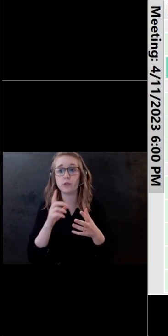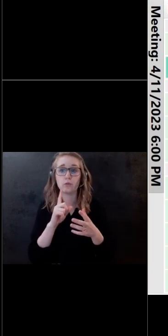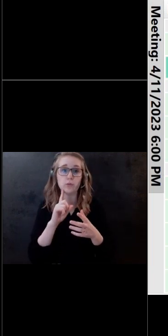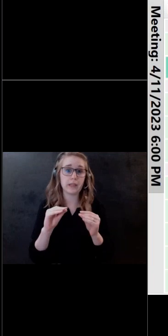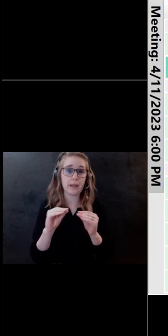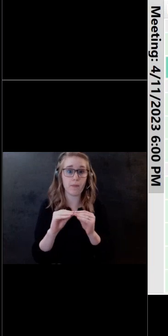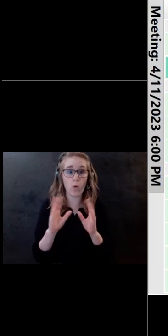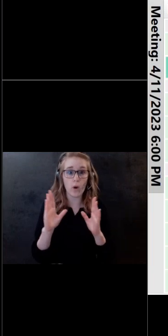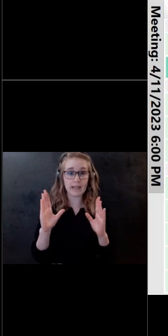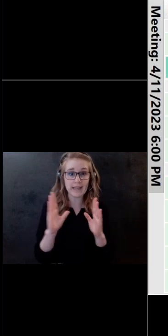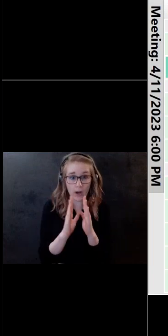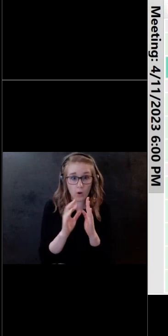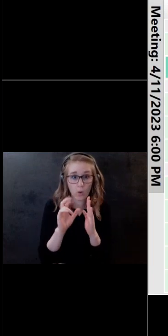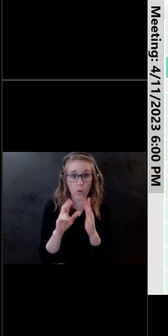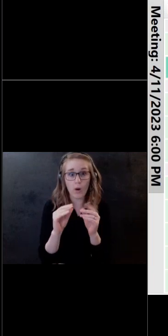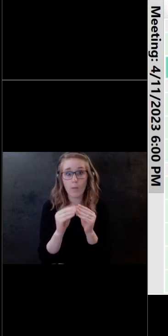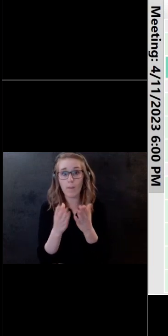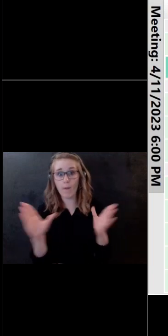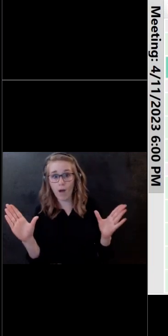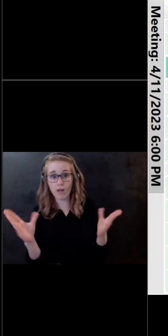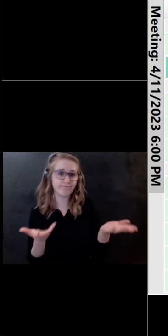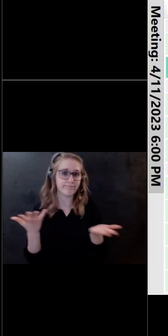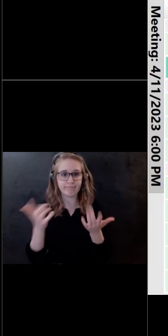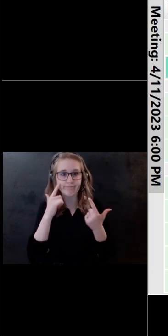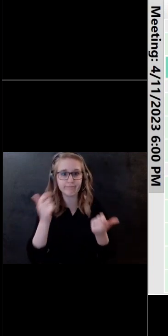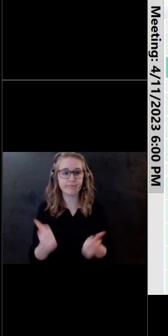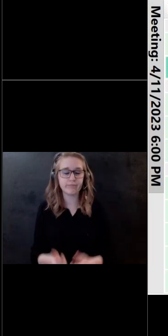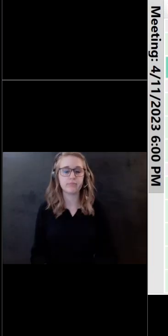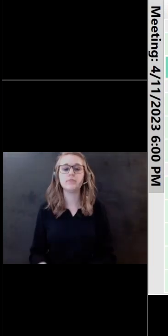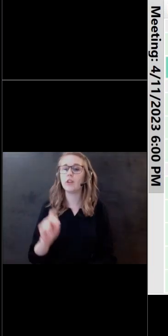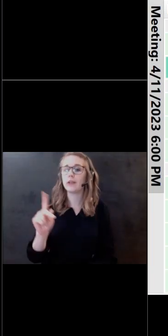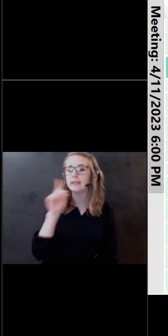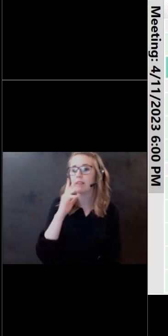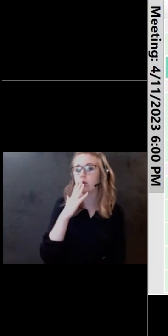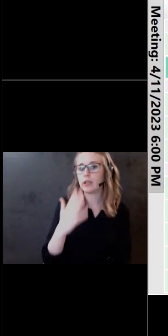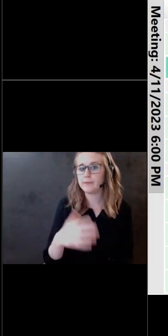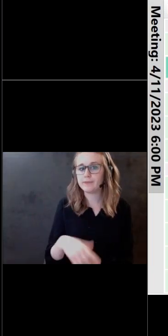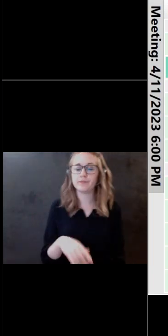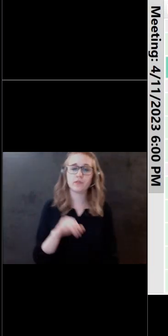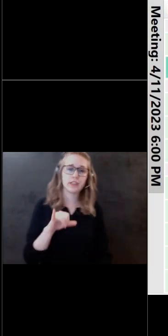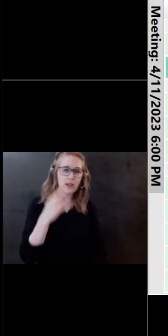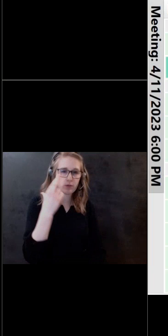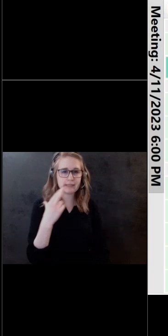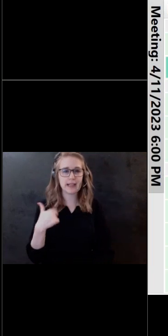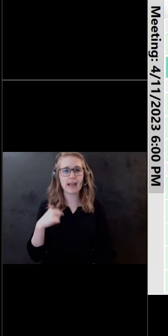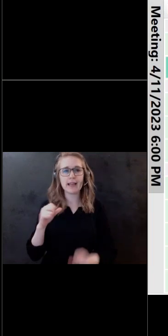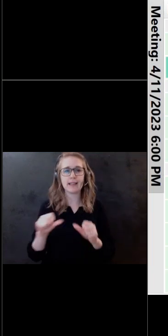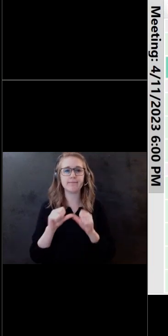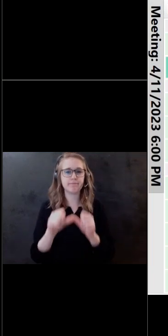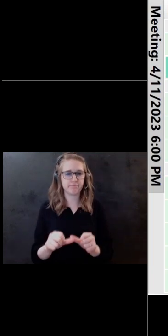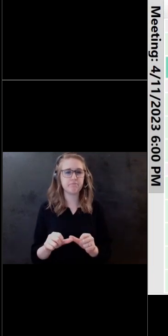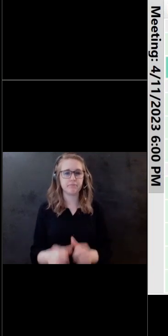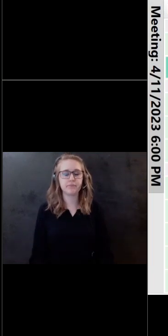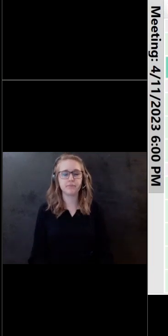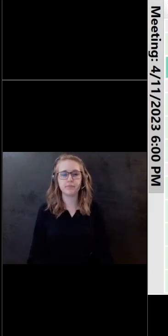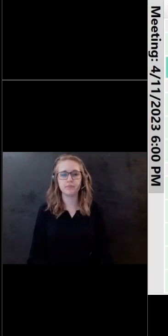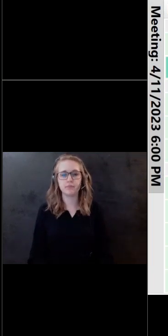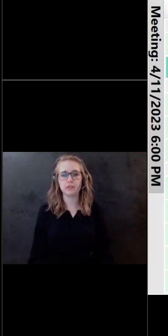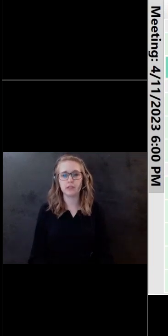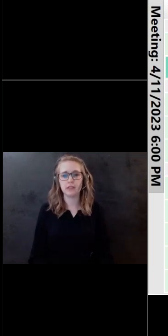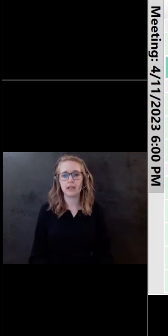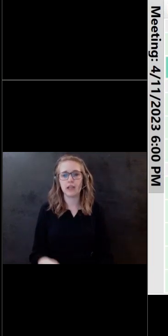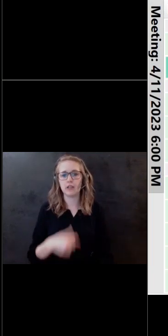little more if you'd like. Okay. All right, sounds good. For that reason, I can move forward with it. I just was